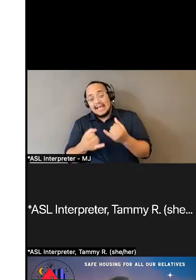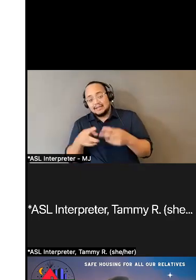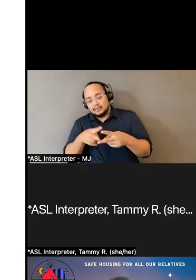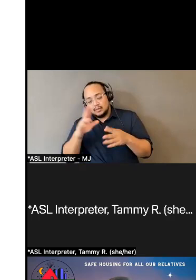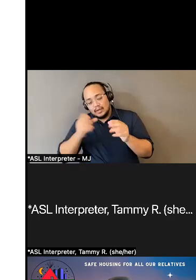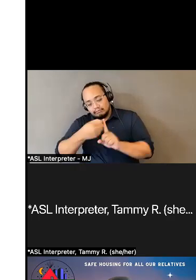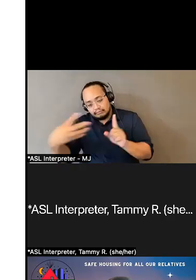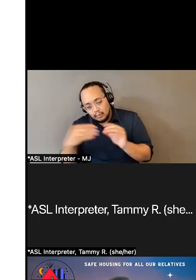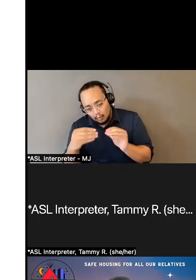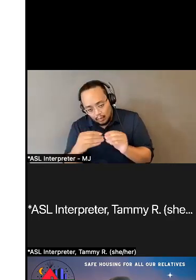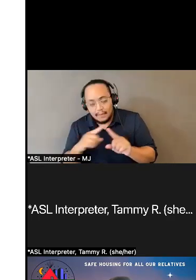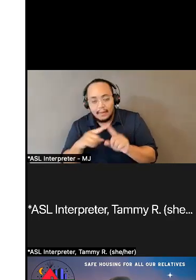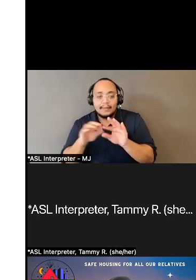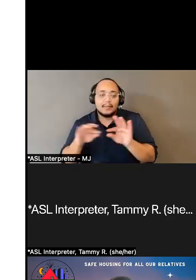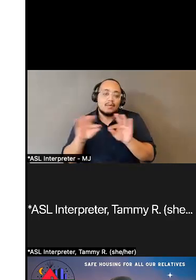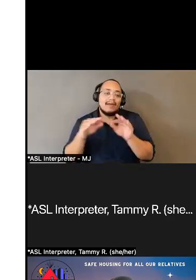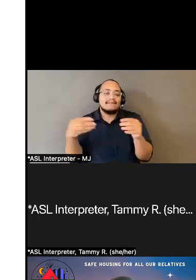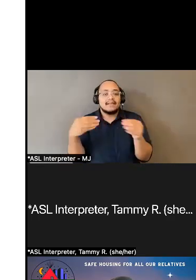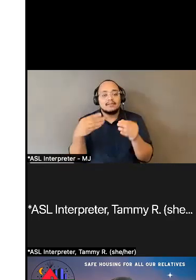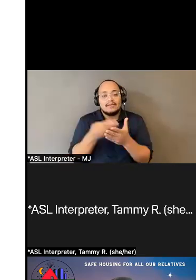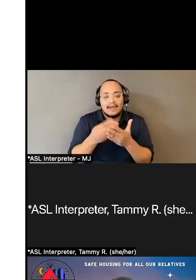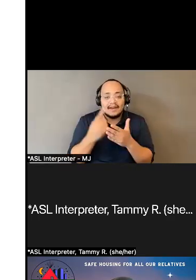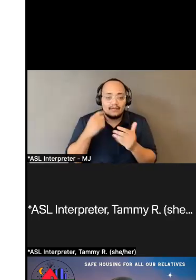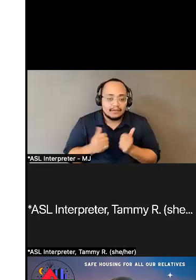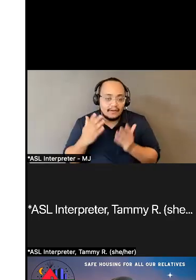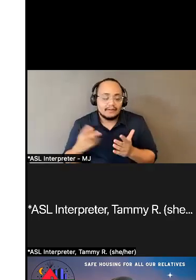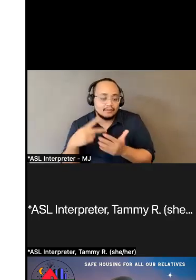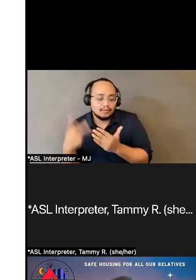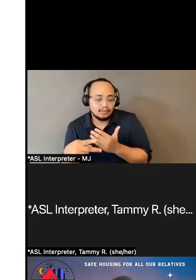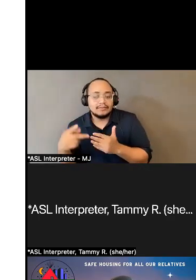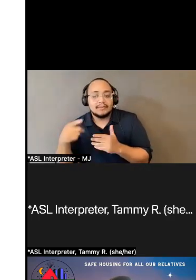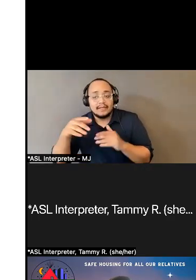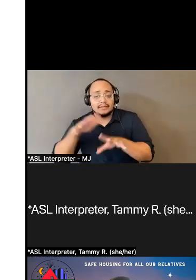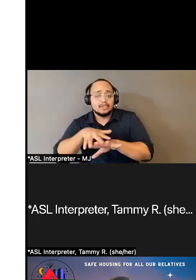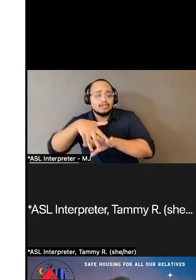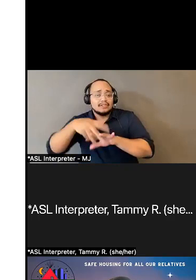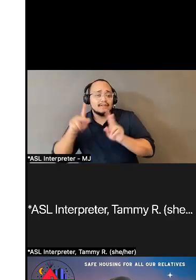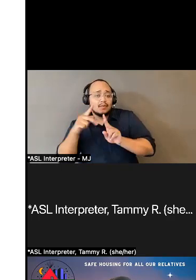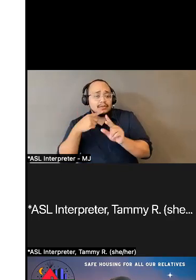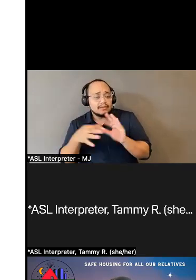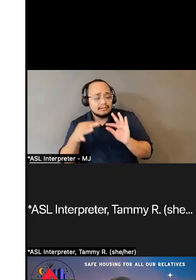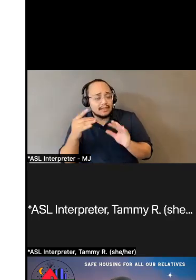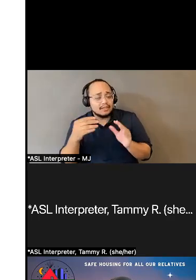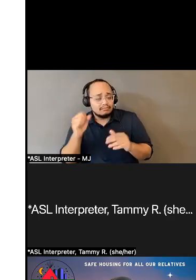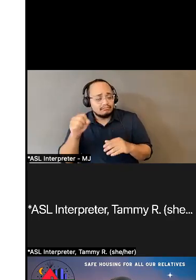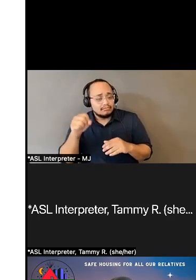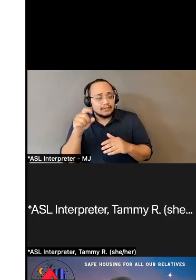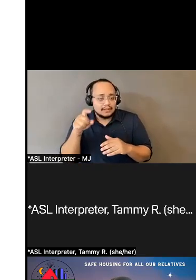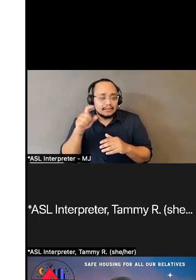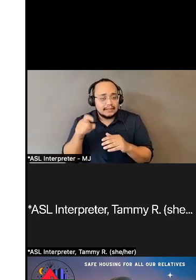programs continue to be a recommendation, including from the Indigenous space that we are operating within.